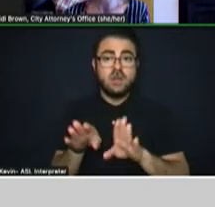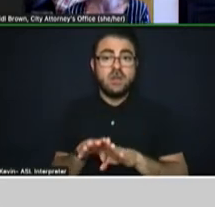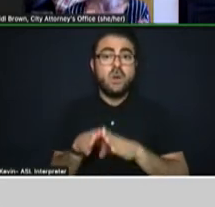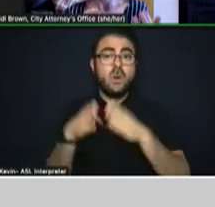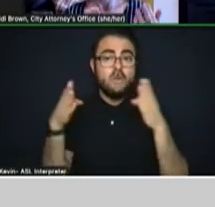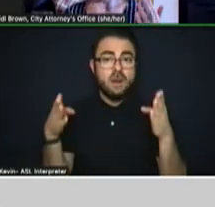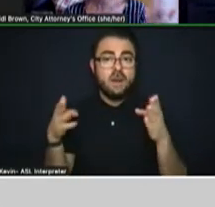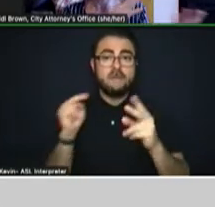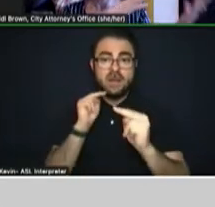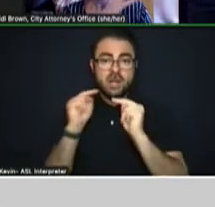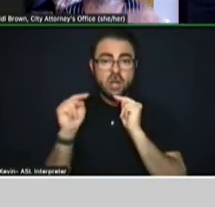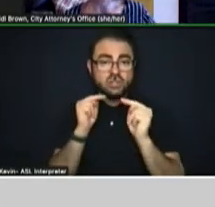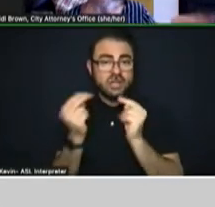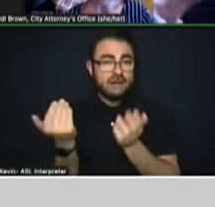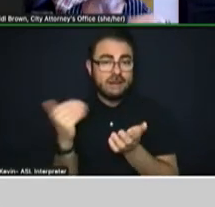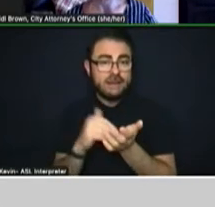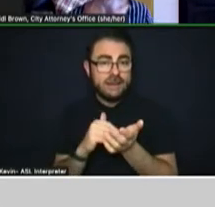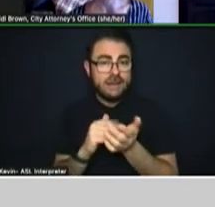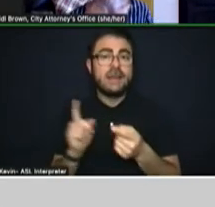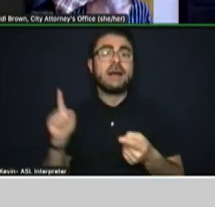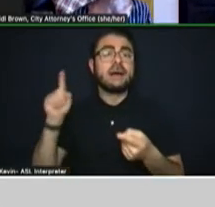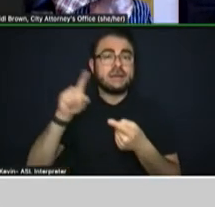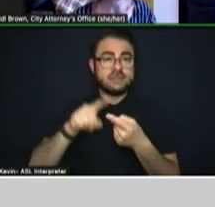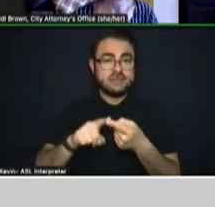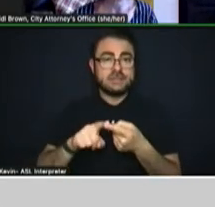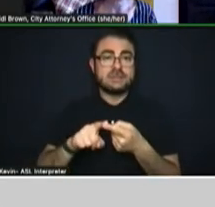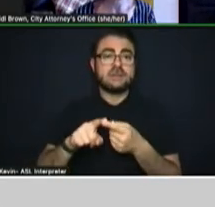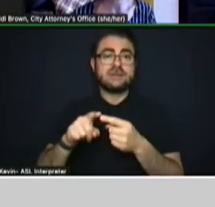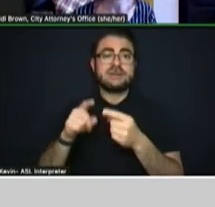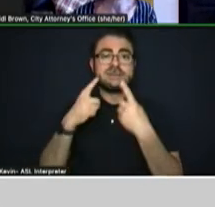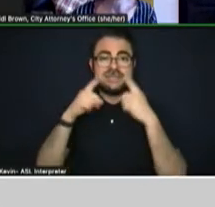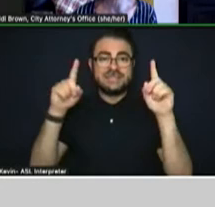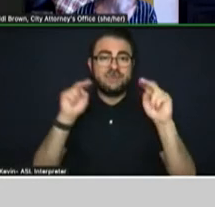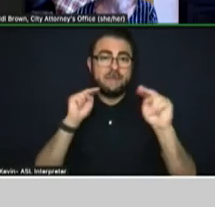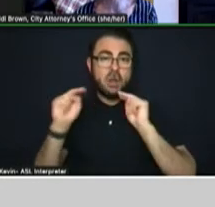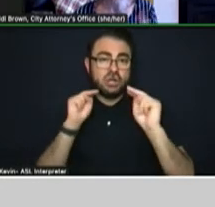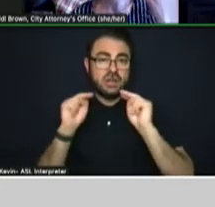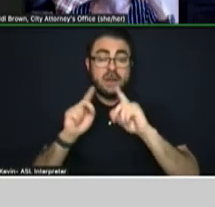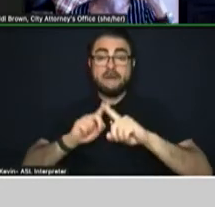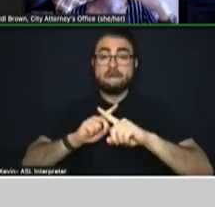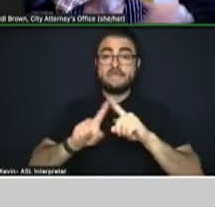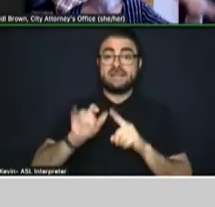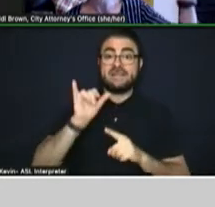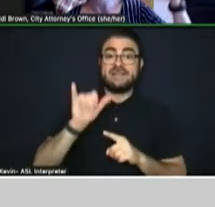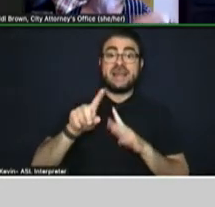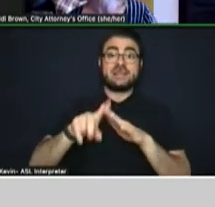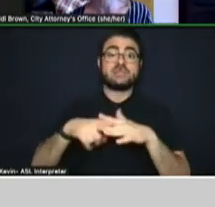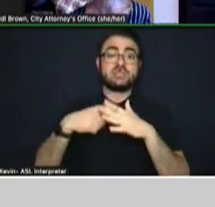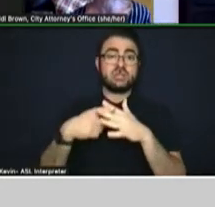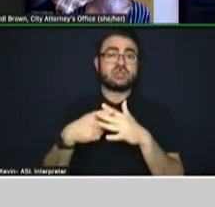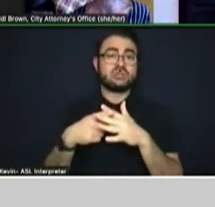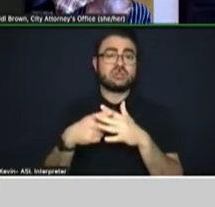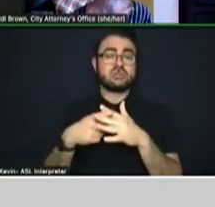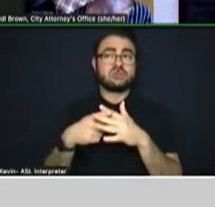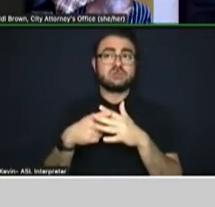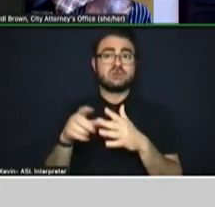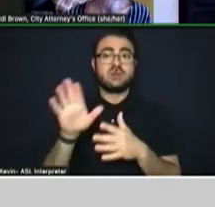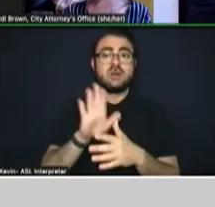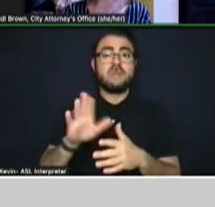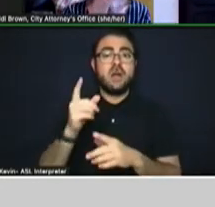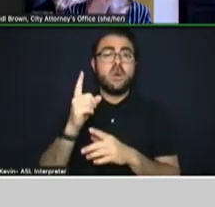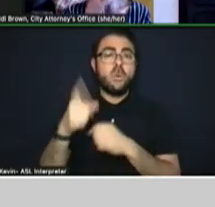negotiated until successor bargaining, which as I said, will start in about a year and